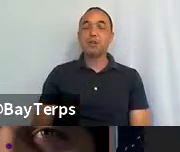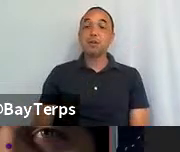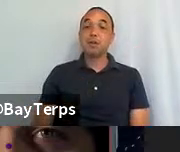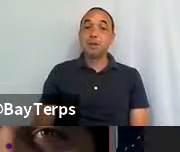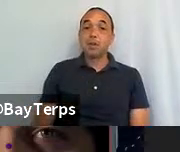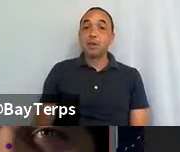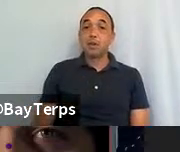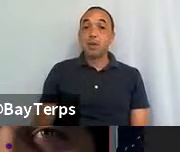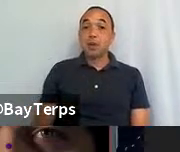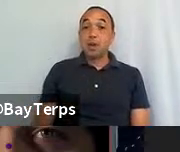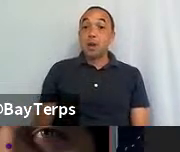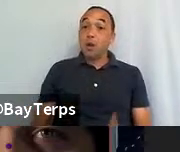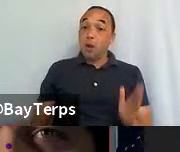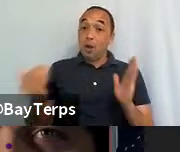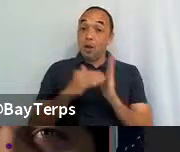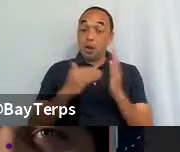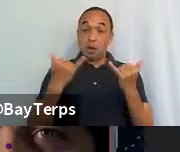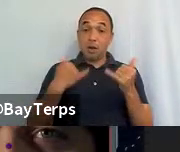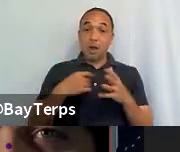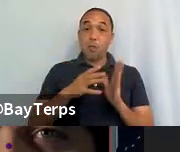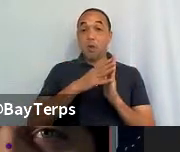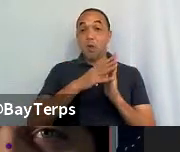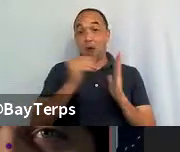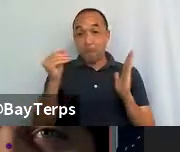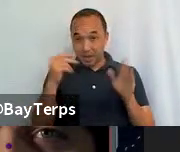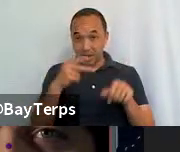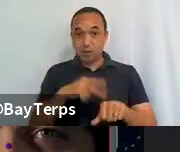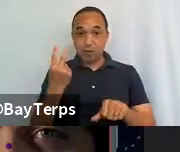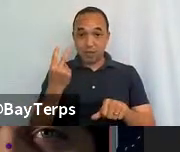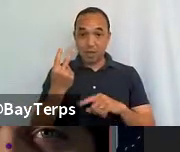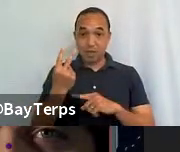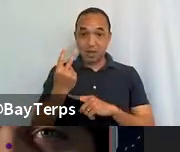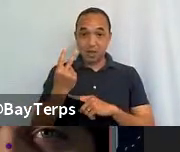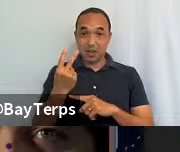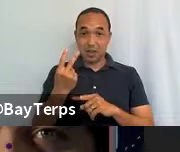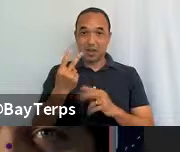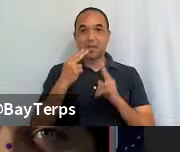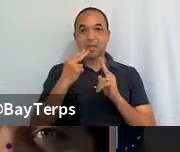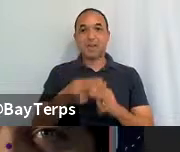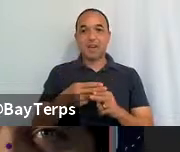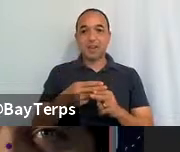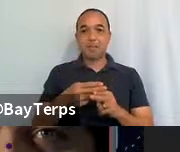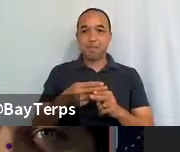the original picture layer. I'm going to rename it.